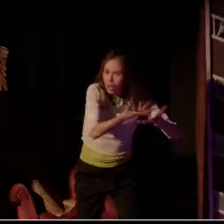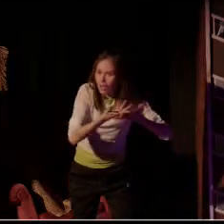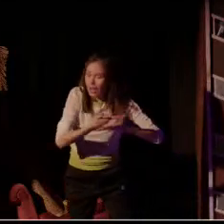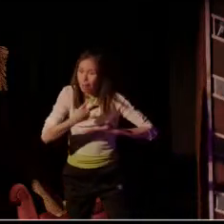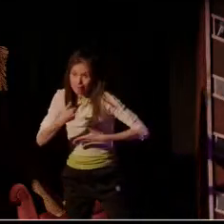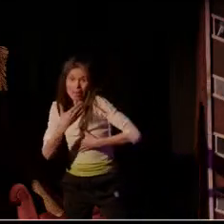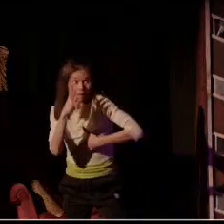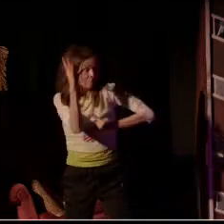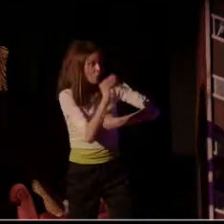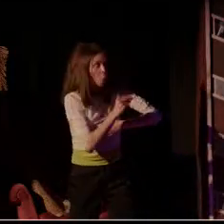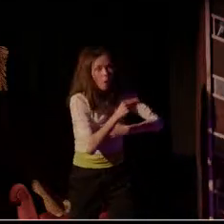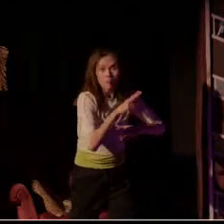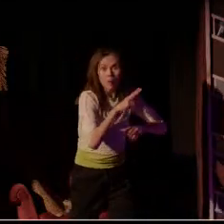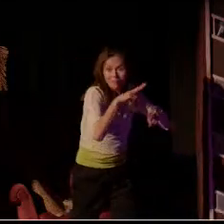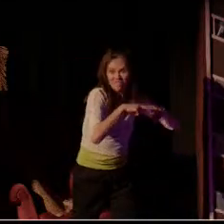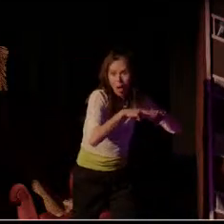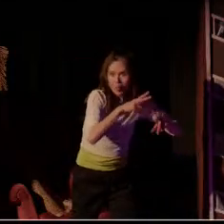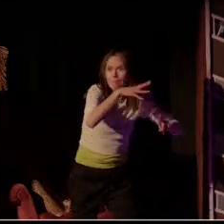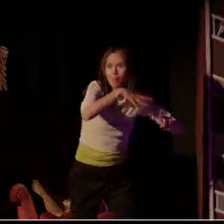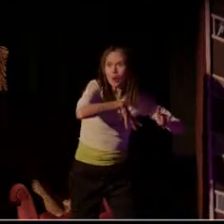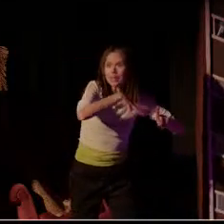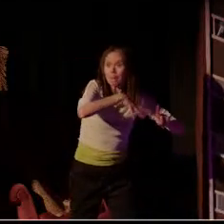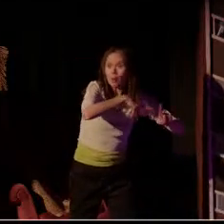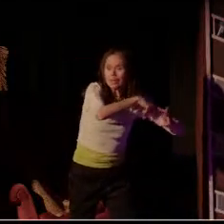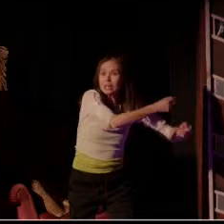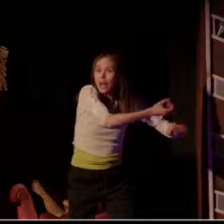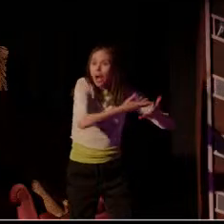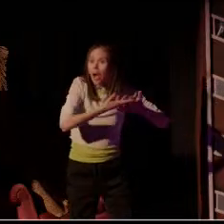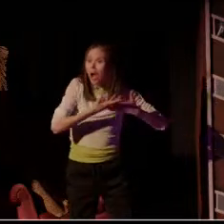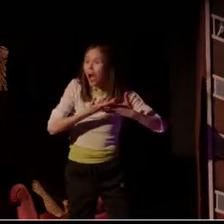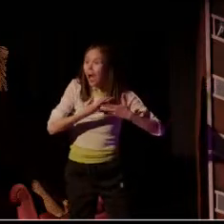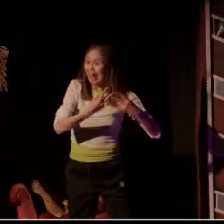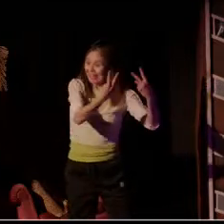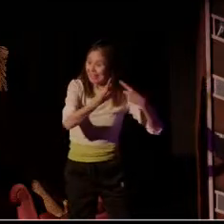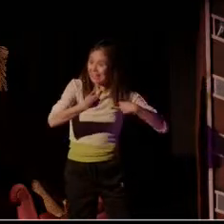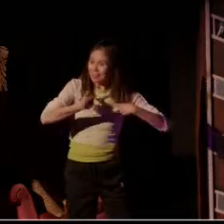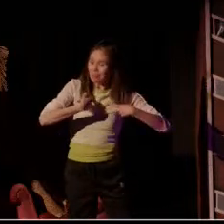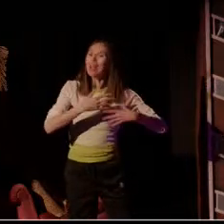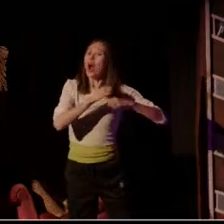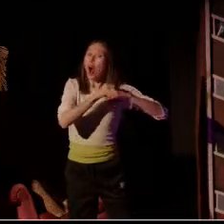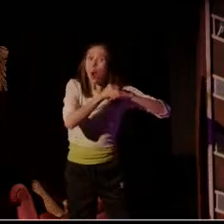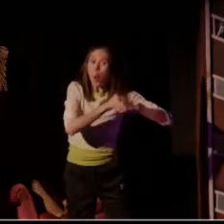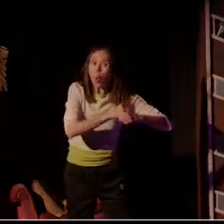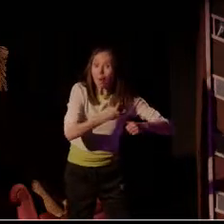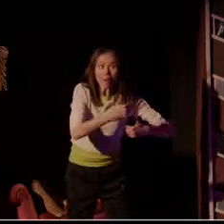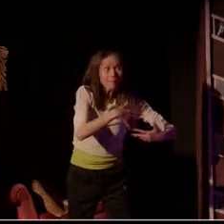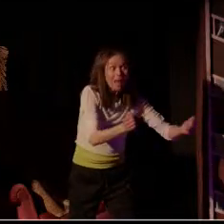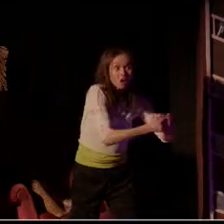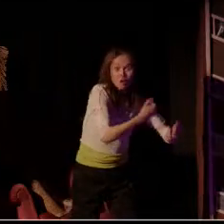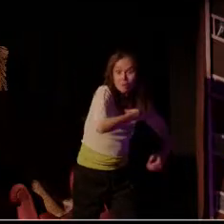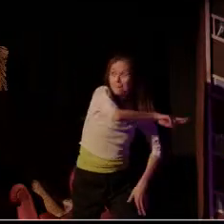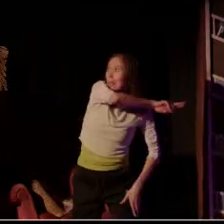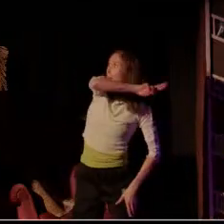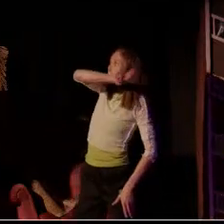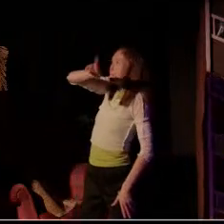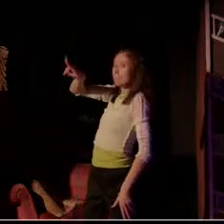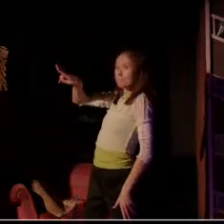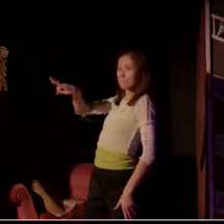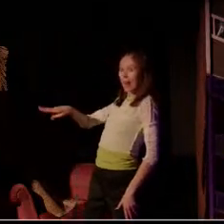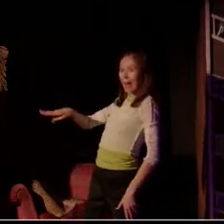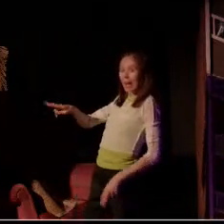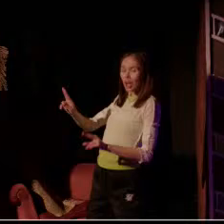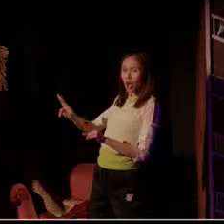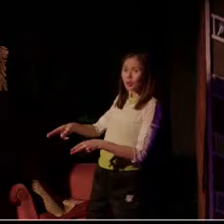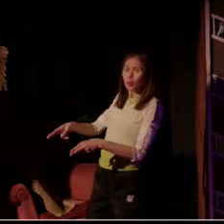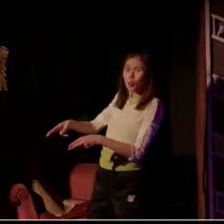Polixenes love and honour, and catch sight again of my dear Sicilia and that unhappy